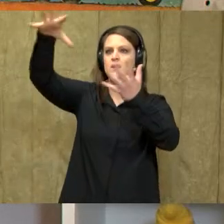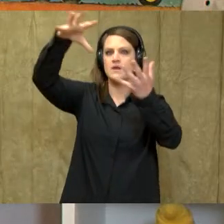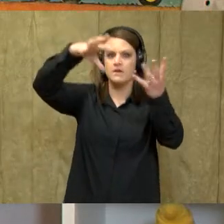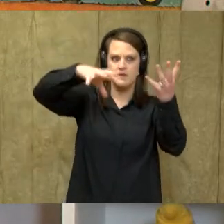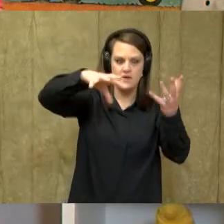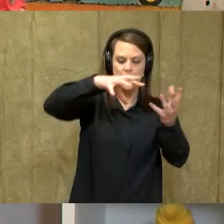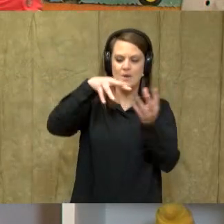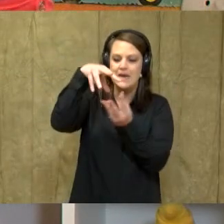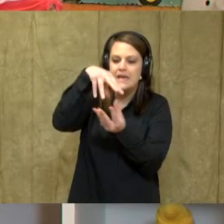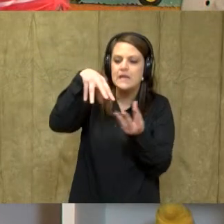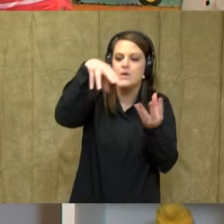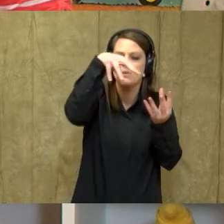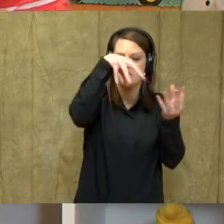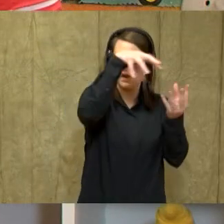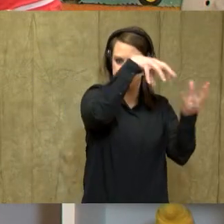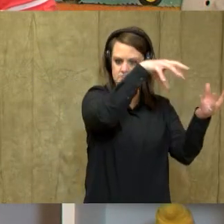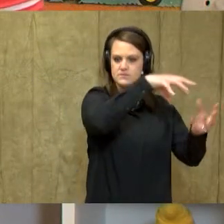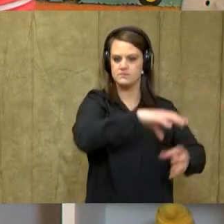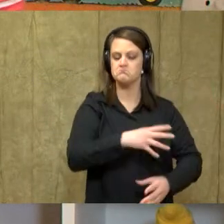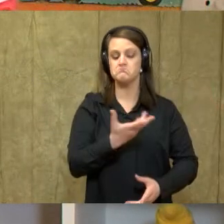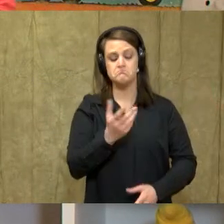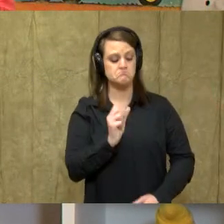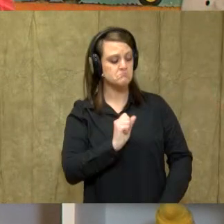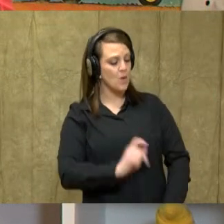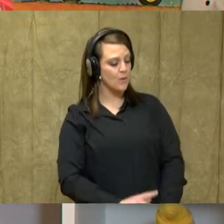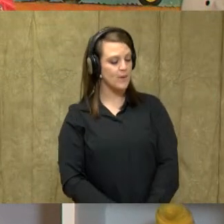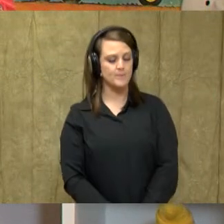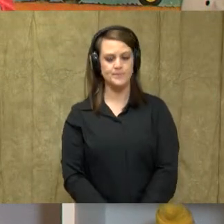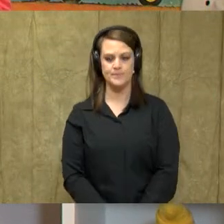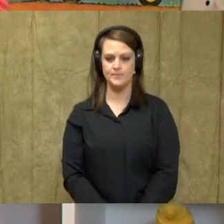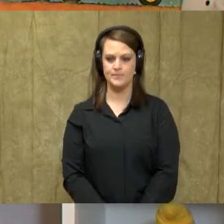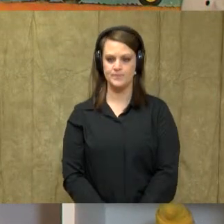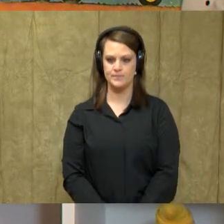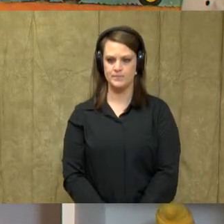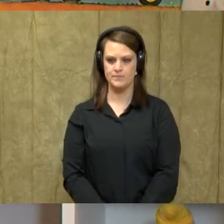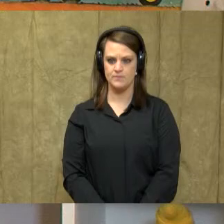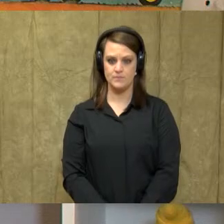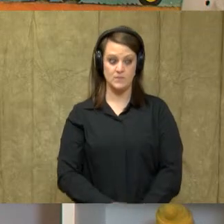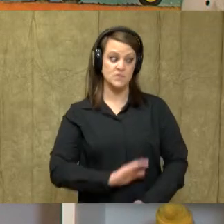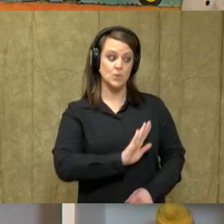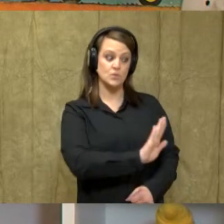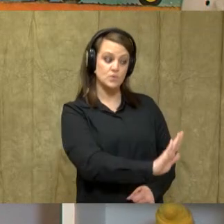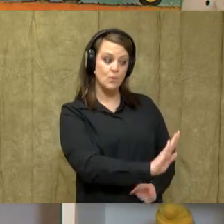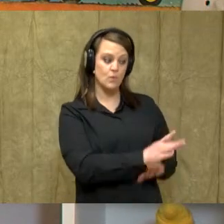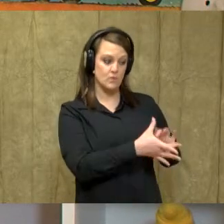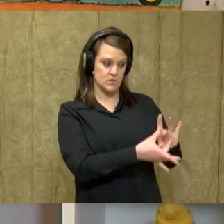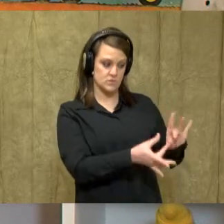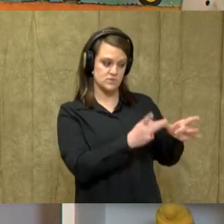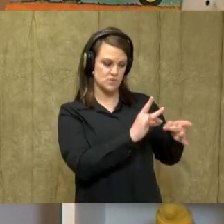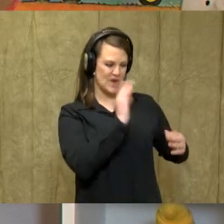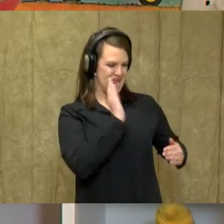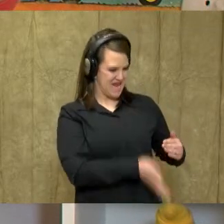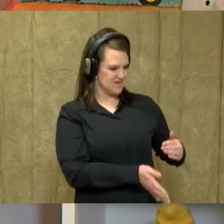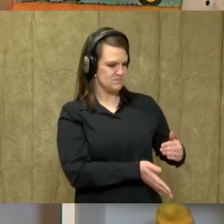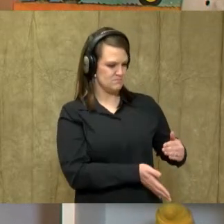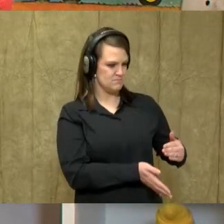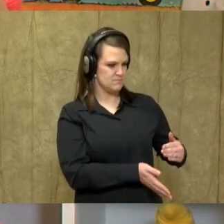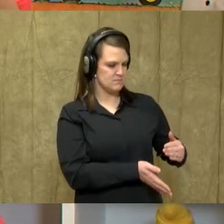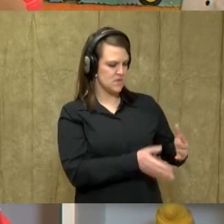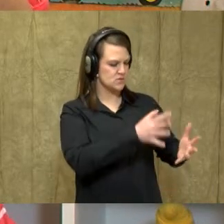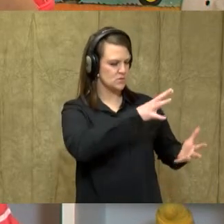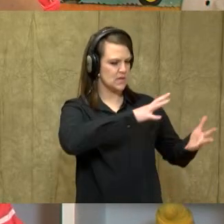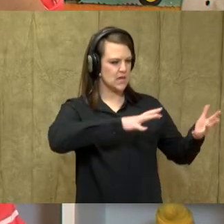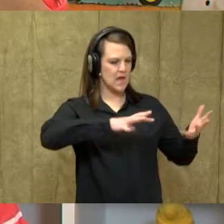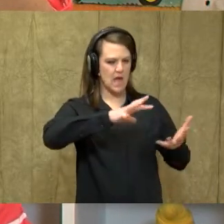cloud, that's right. Okay. So, at the end of your story, all of the clouds come